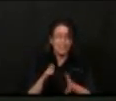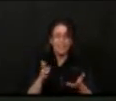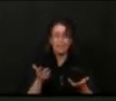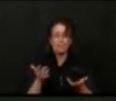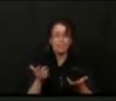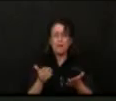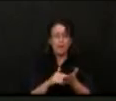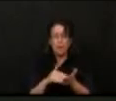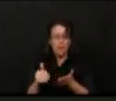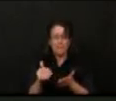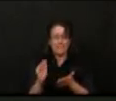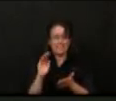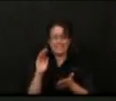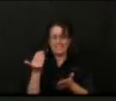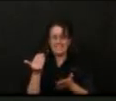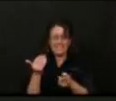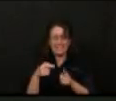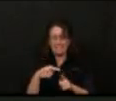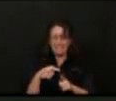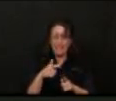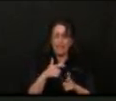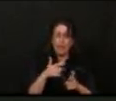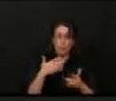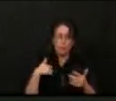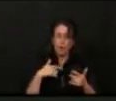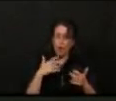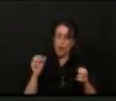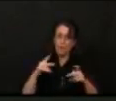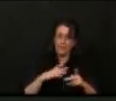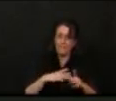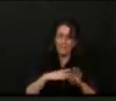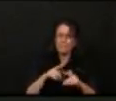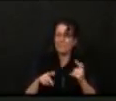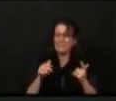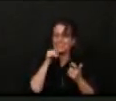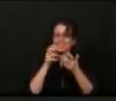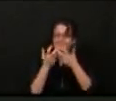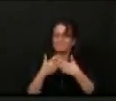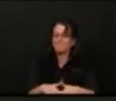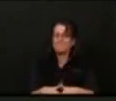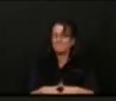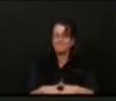already got people that they're bringing with them. So what we came up with was that the project manager